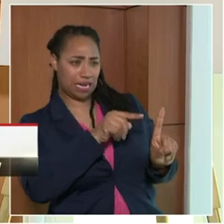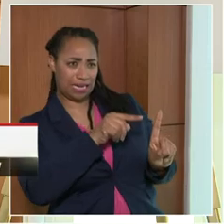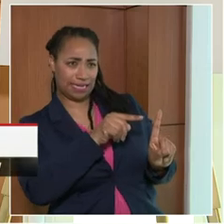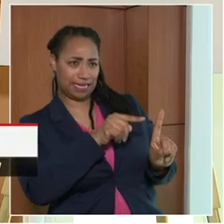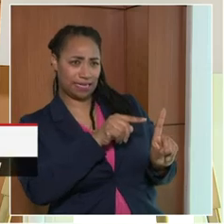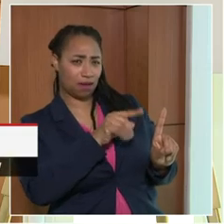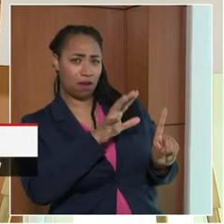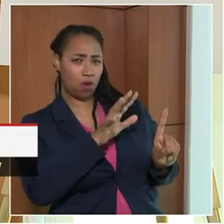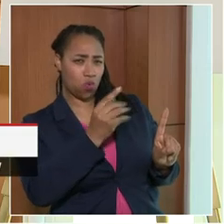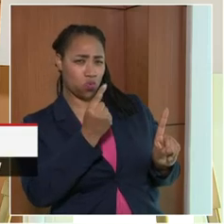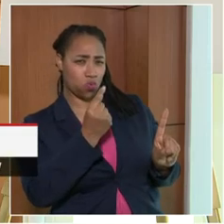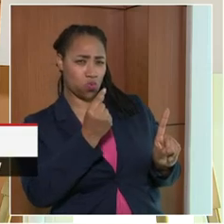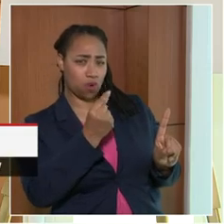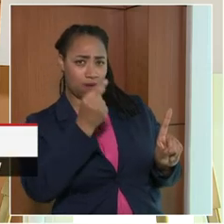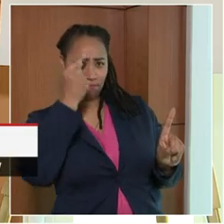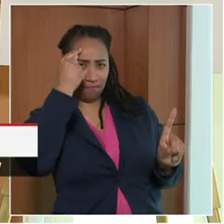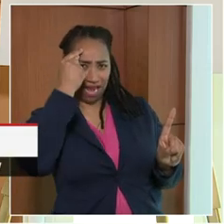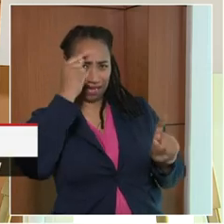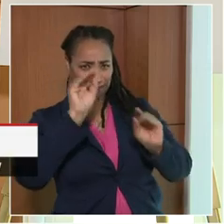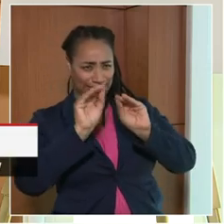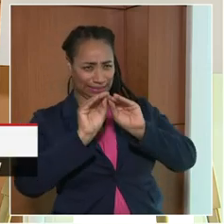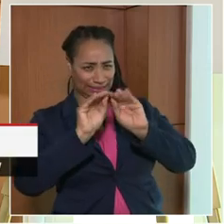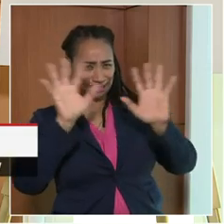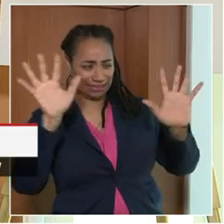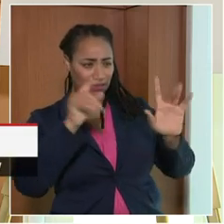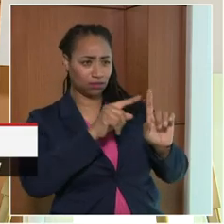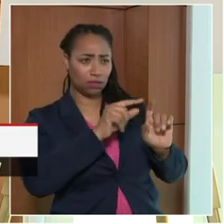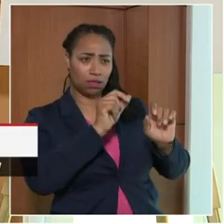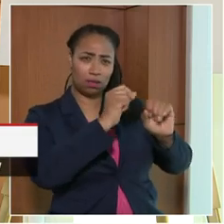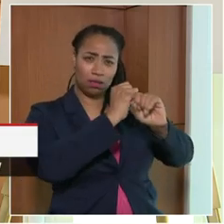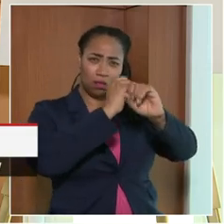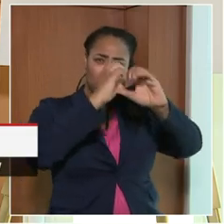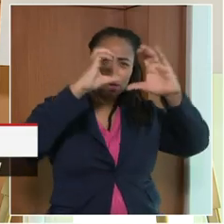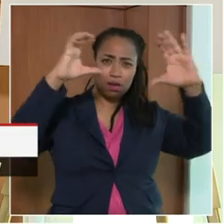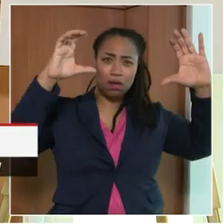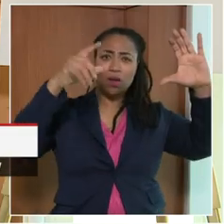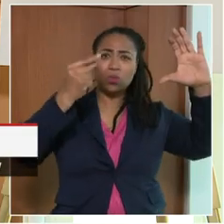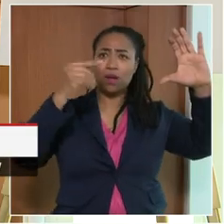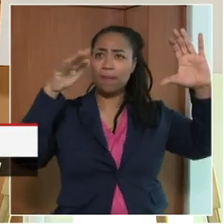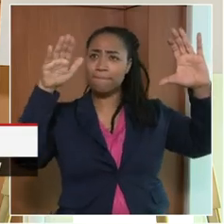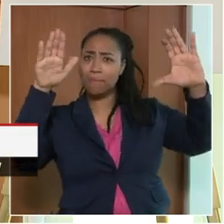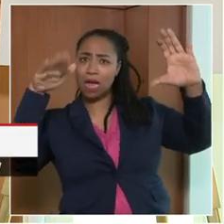not having a youth development professional in your life.